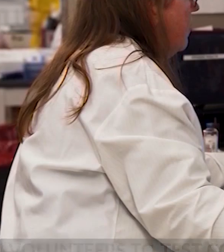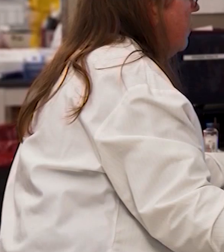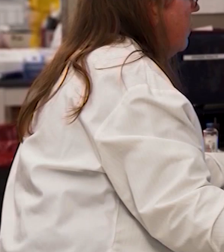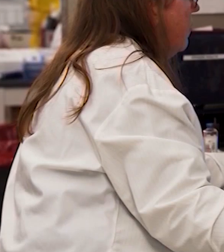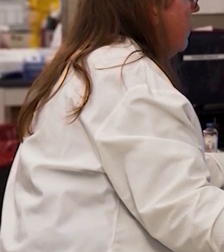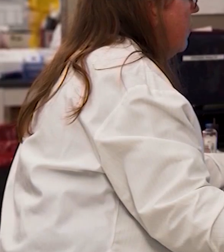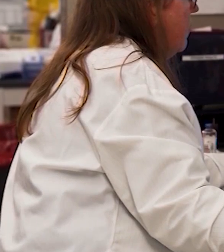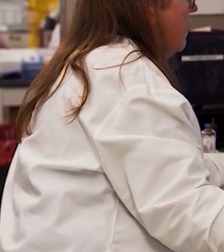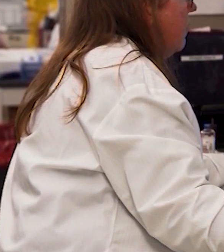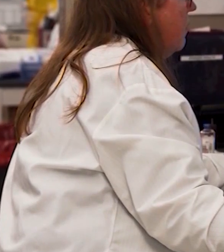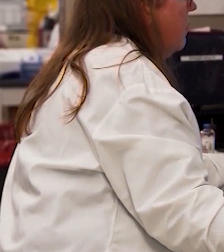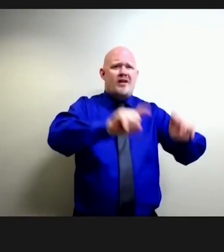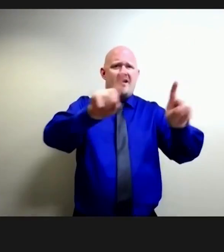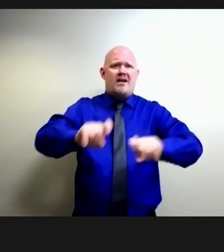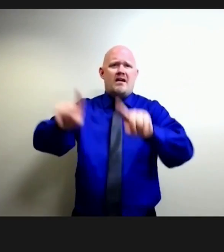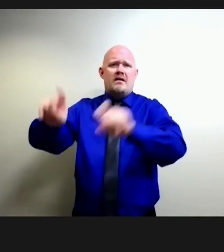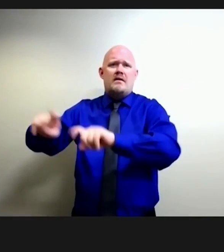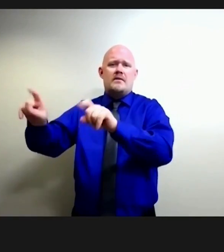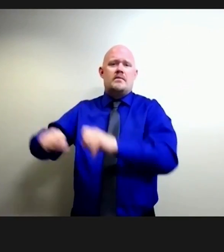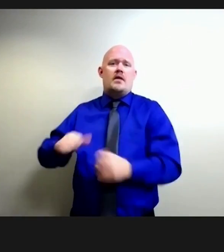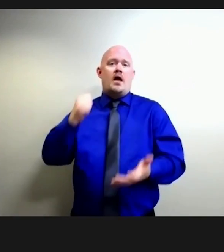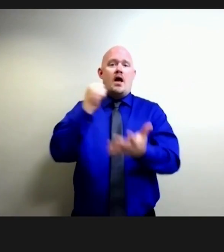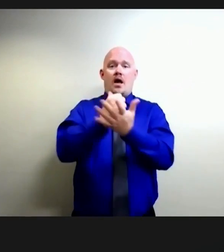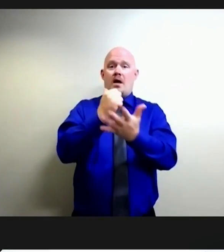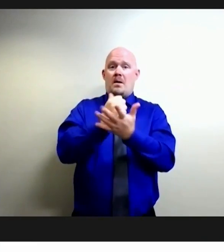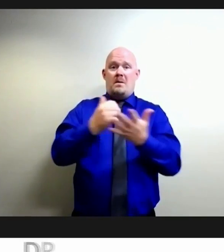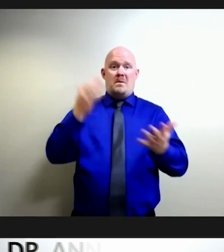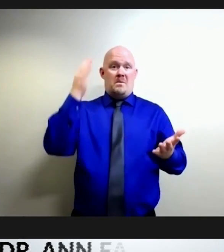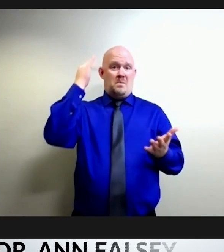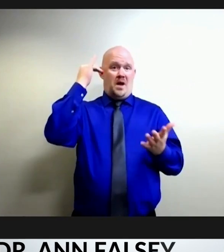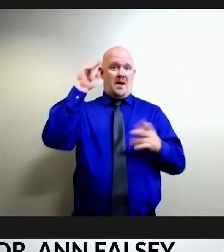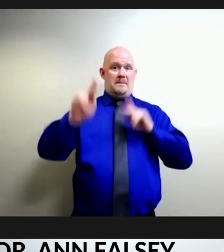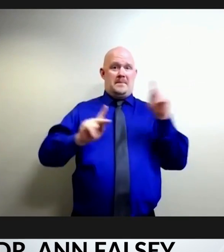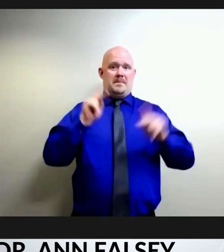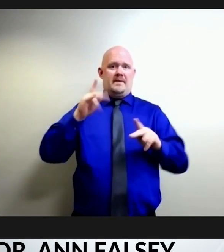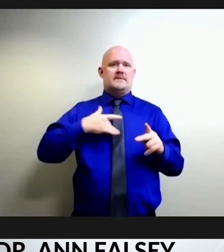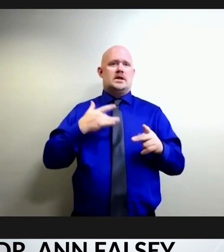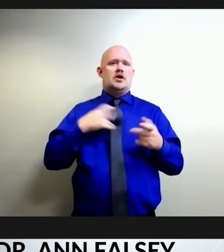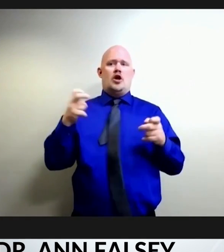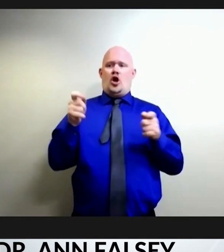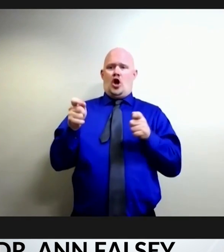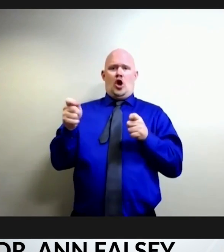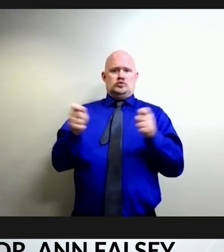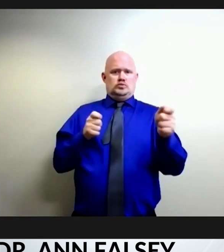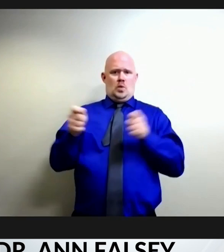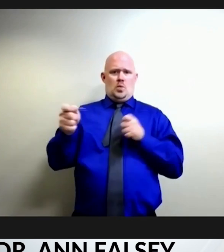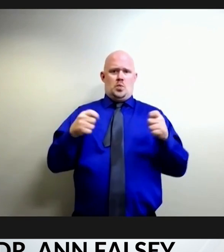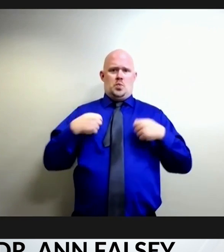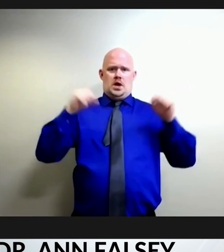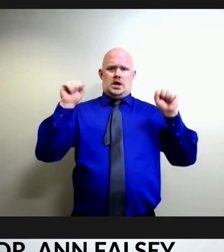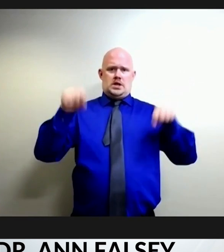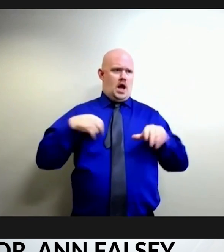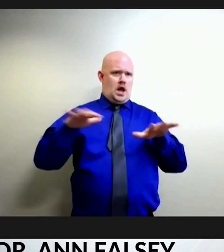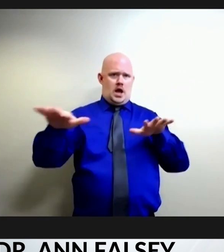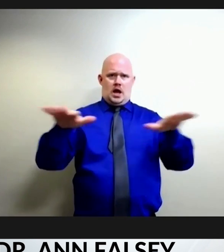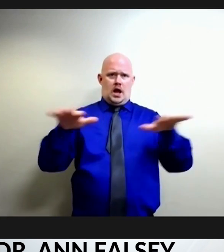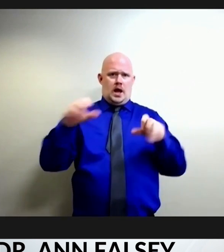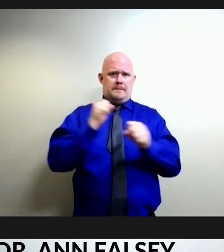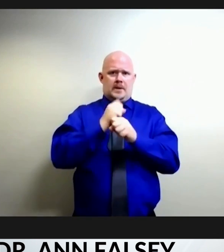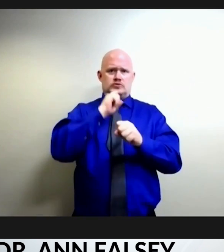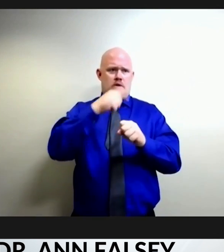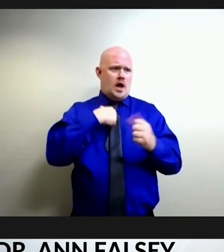help. It's helpful for people to have some control and to feel like they can move the science along. And so